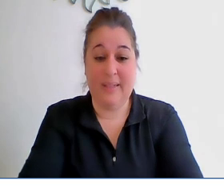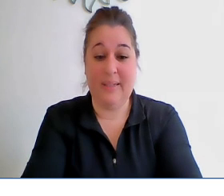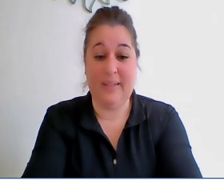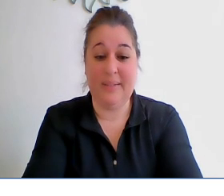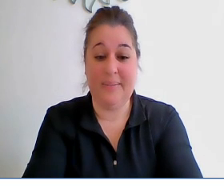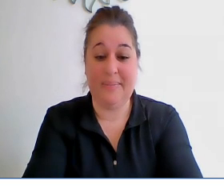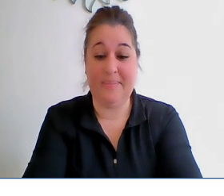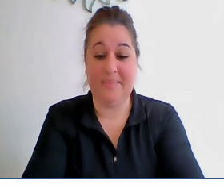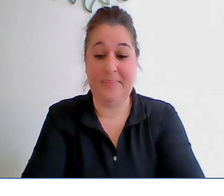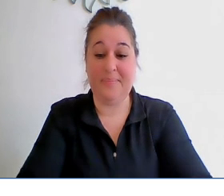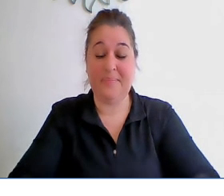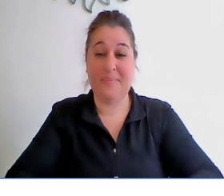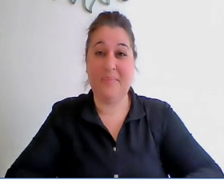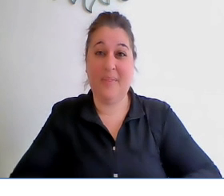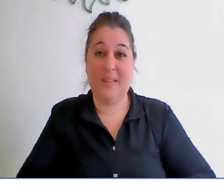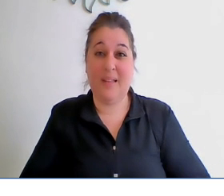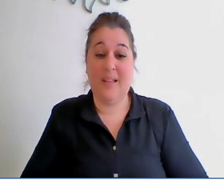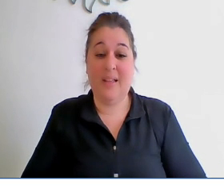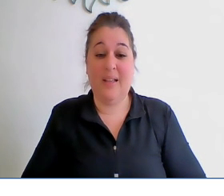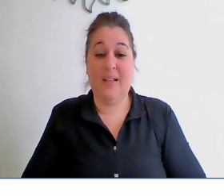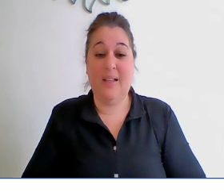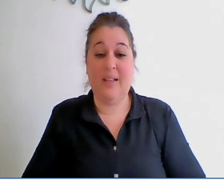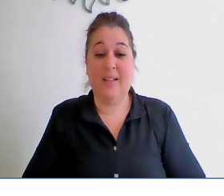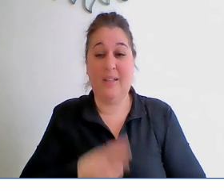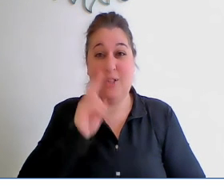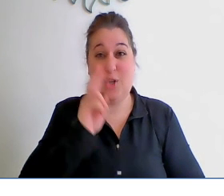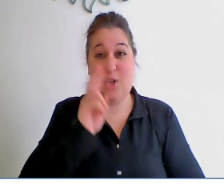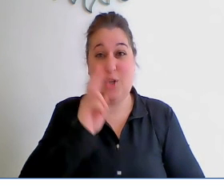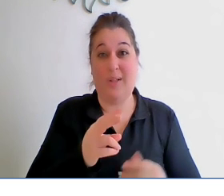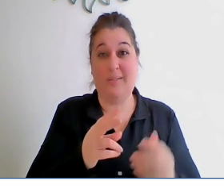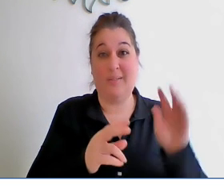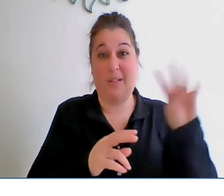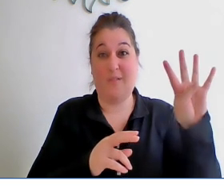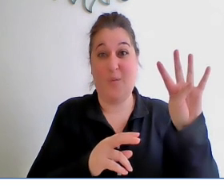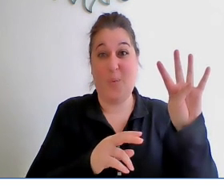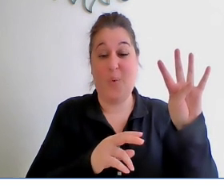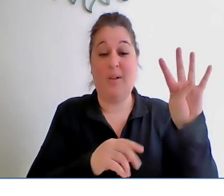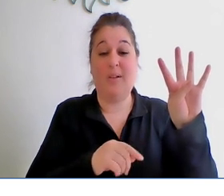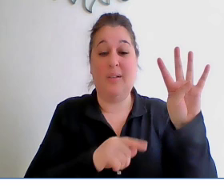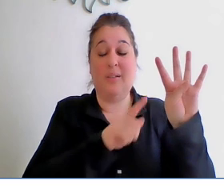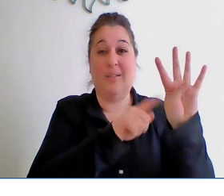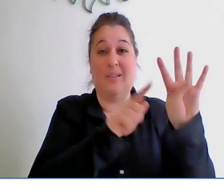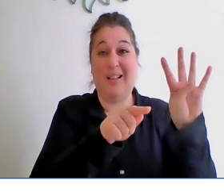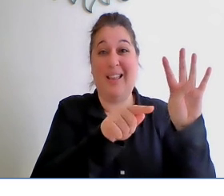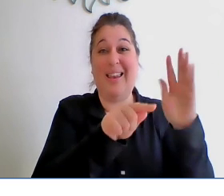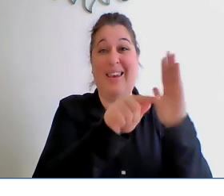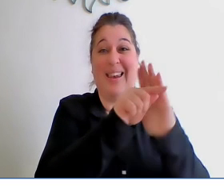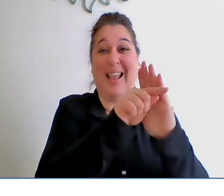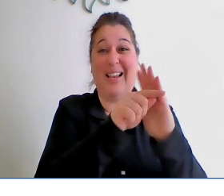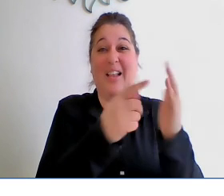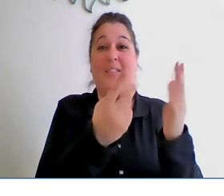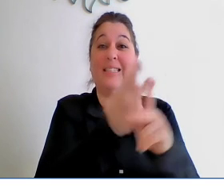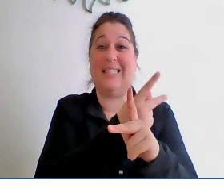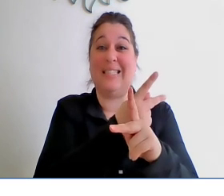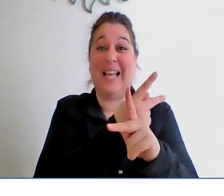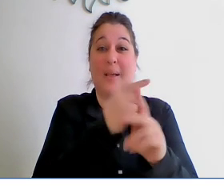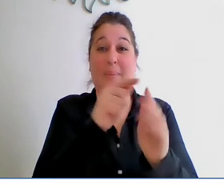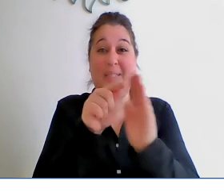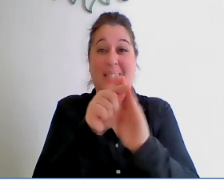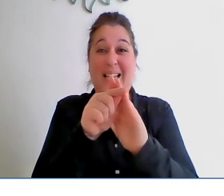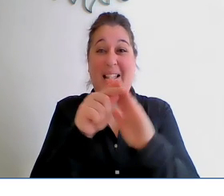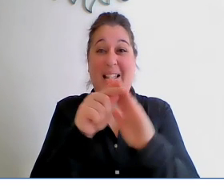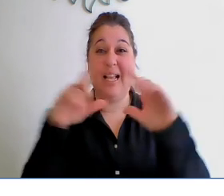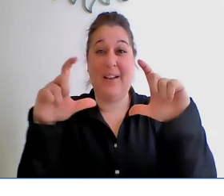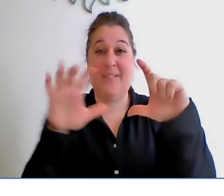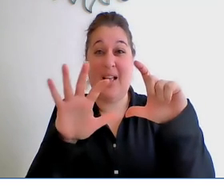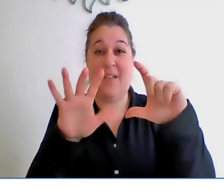So let me see, into one sign. So let's look at 4. A negative and a negative. Even though this looks a little shorter, it's just the way that it was